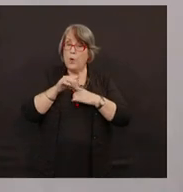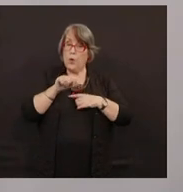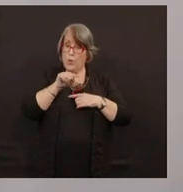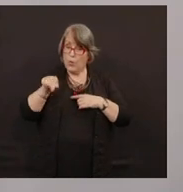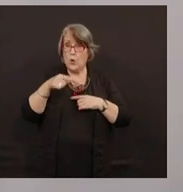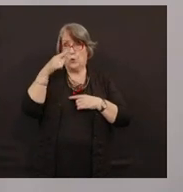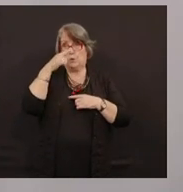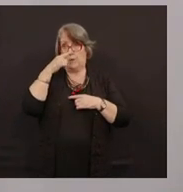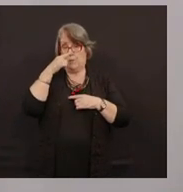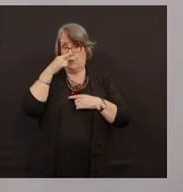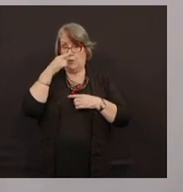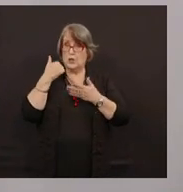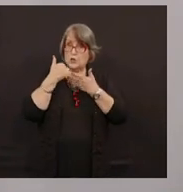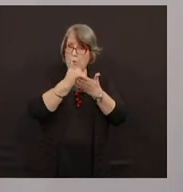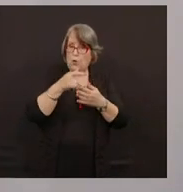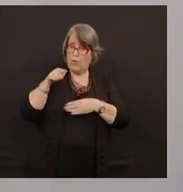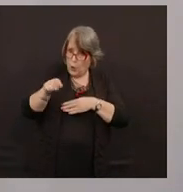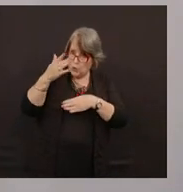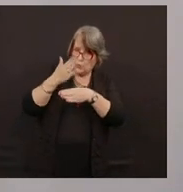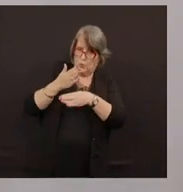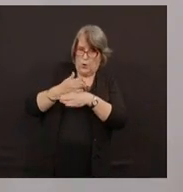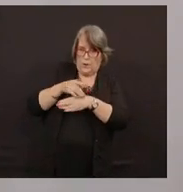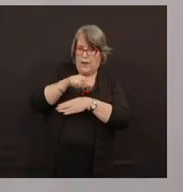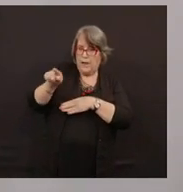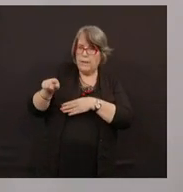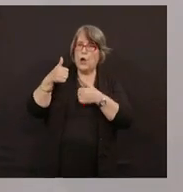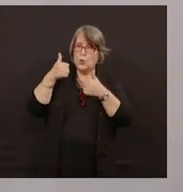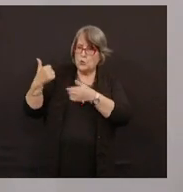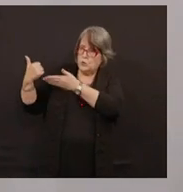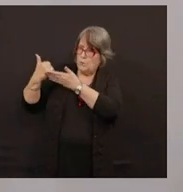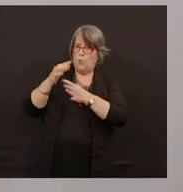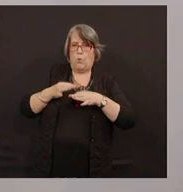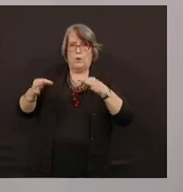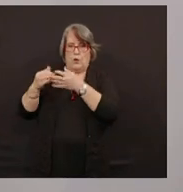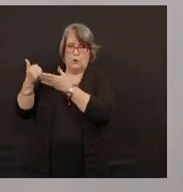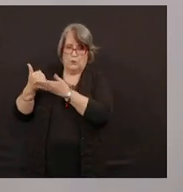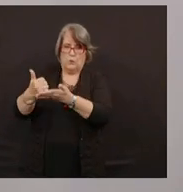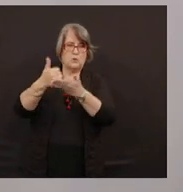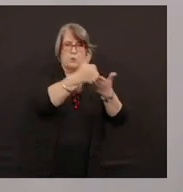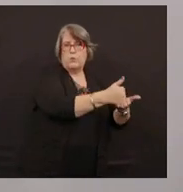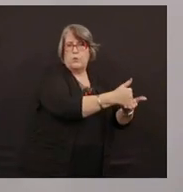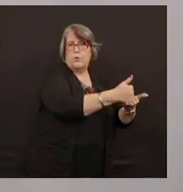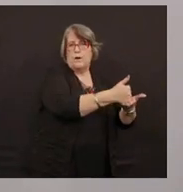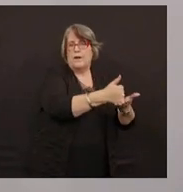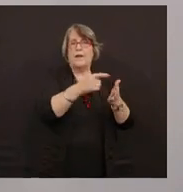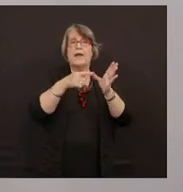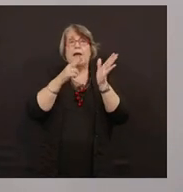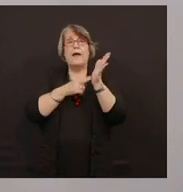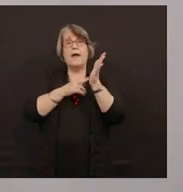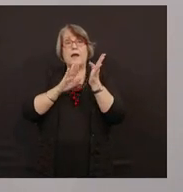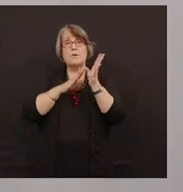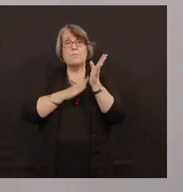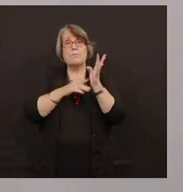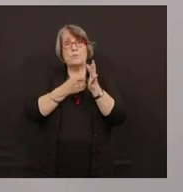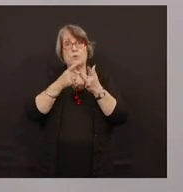people are supported by workers who themselves are well supported by organisations. Yeah. Anne-Marie Smith's death